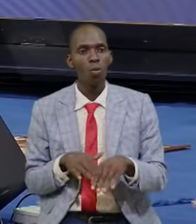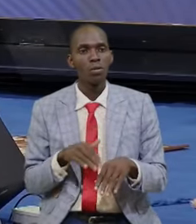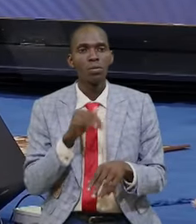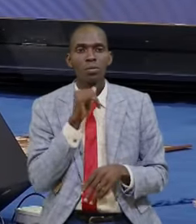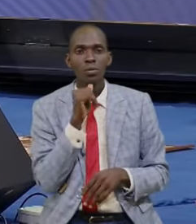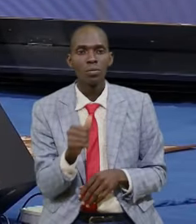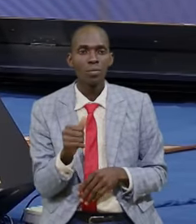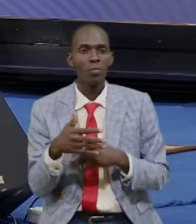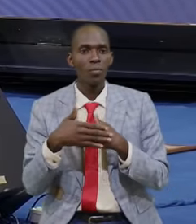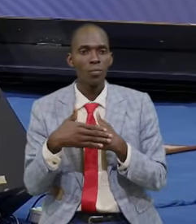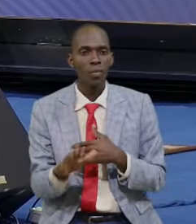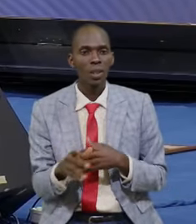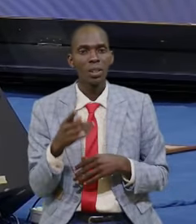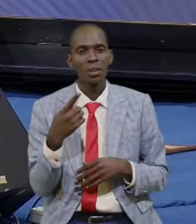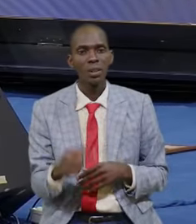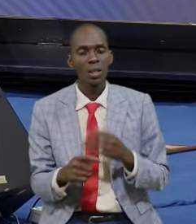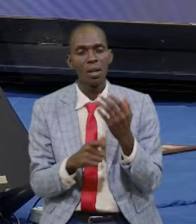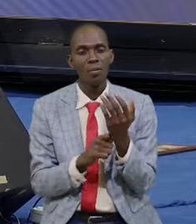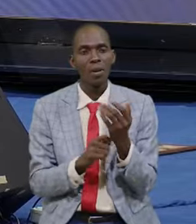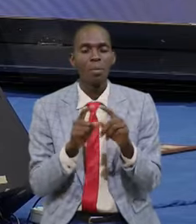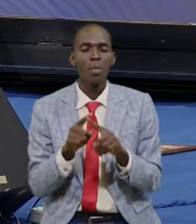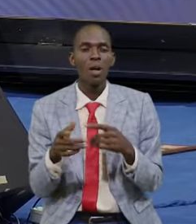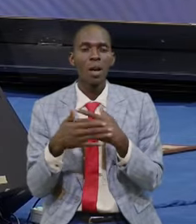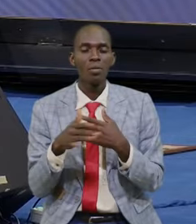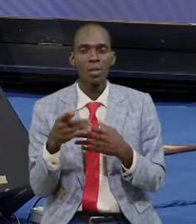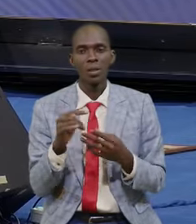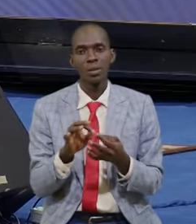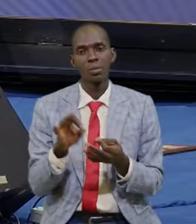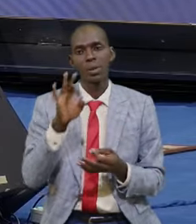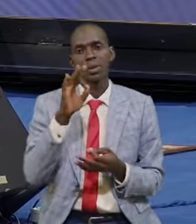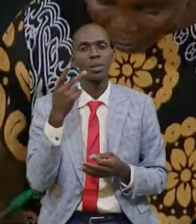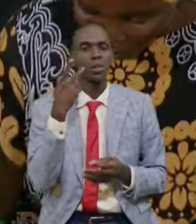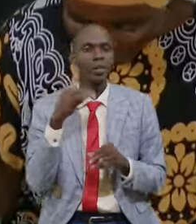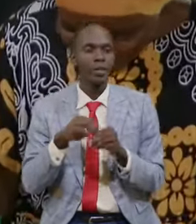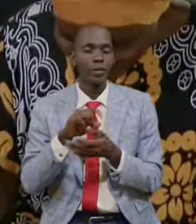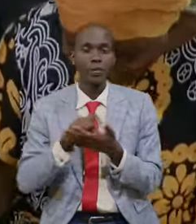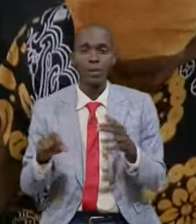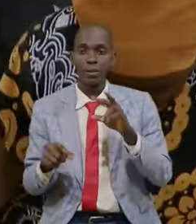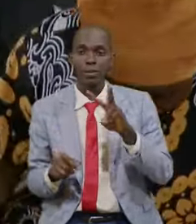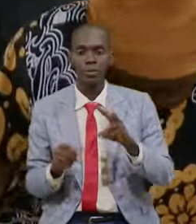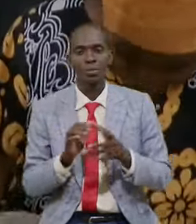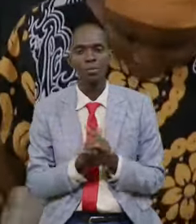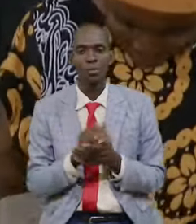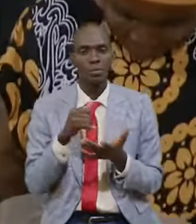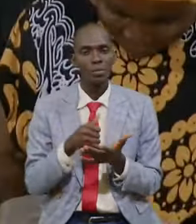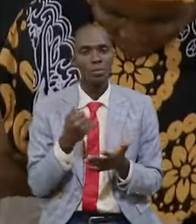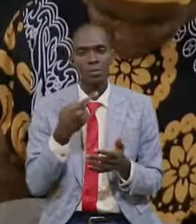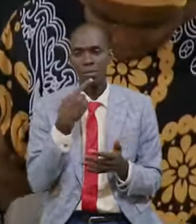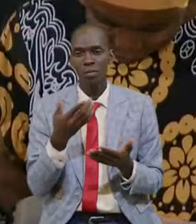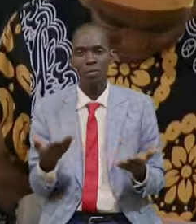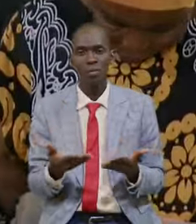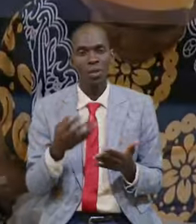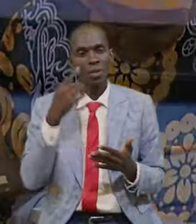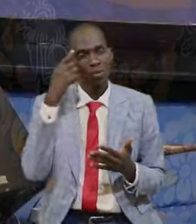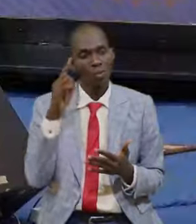flesh, but after the Spirit. Look at verse 2. In verse 2 it says, for the law of